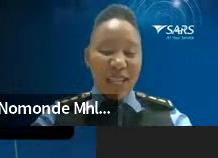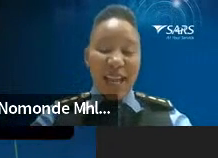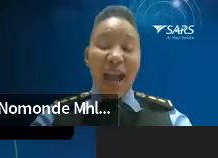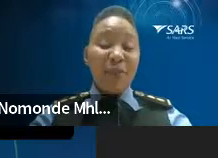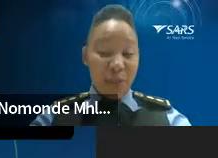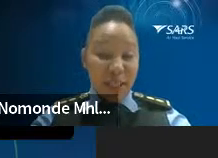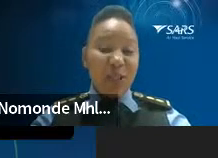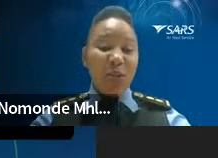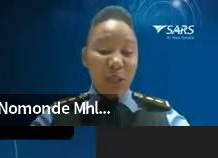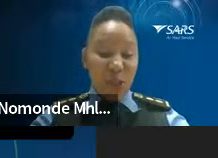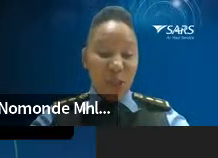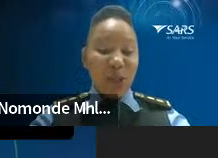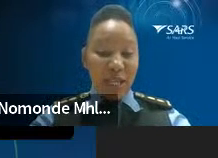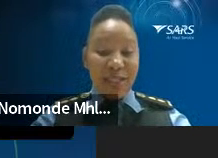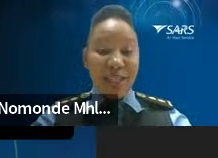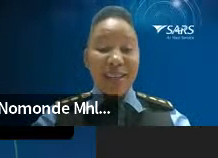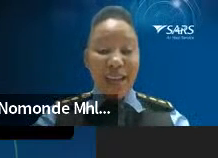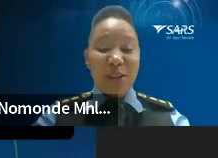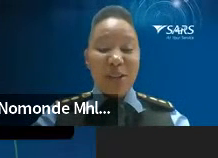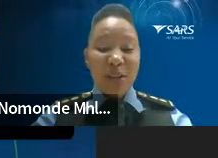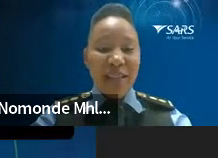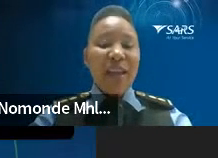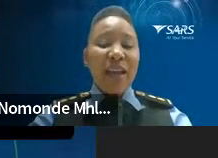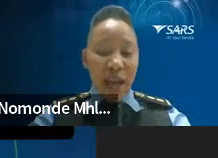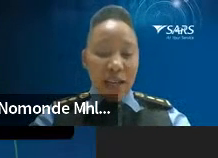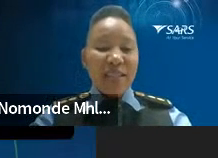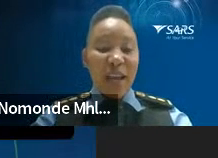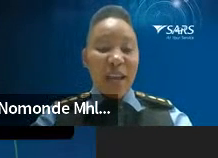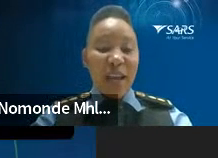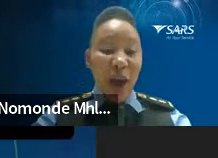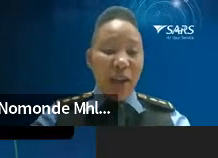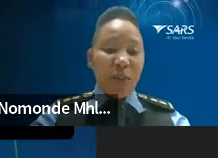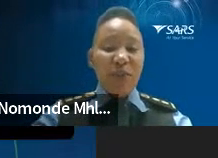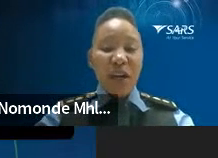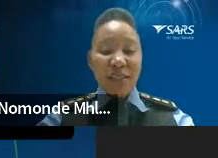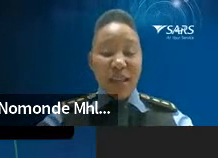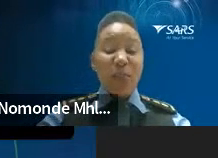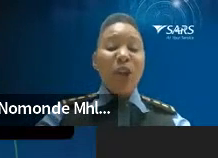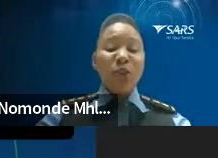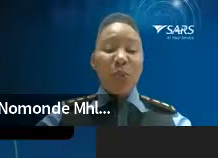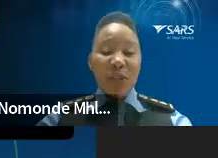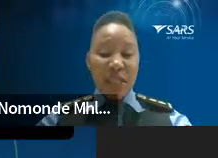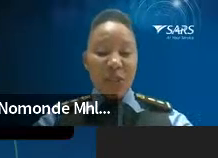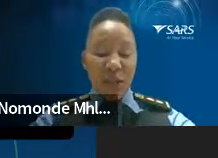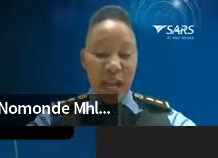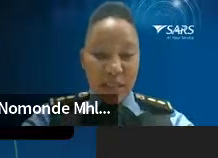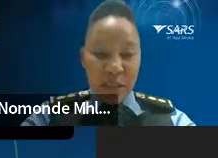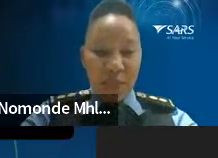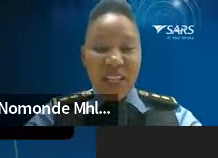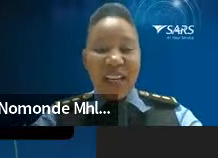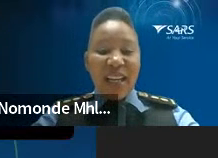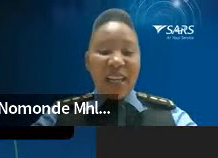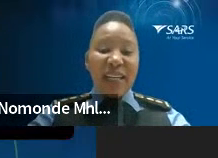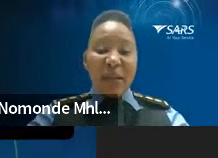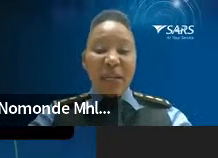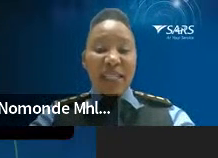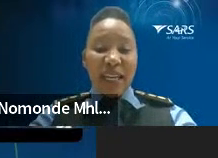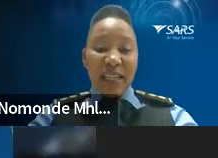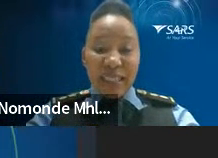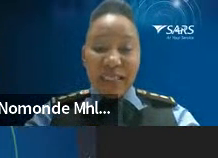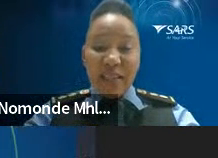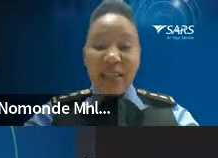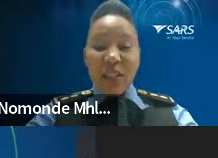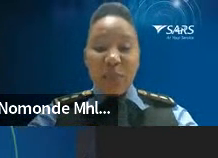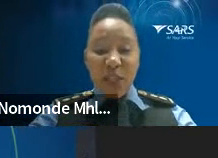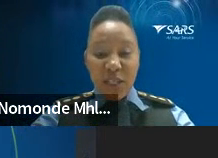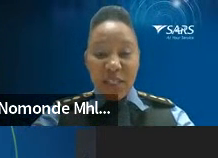presenting today. I feel that you will nod your heads at the end of this and understand why we've asked them to present tonight. Lydia